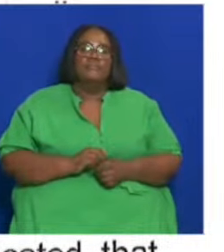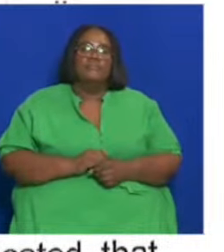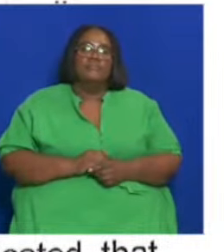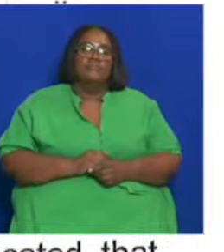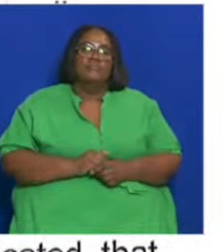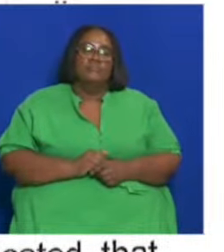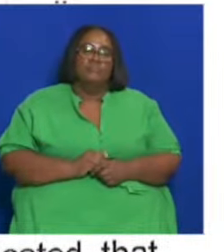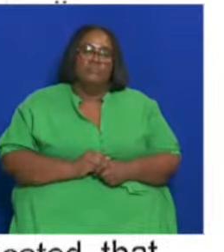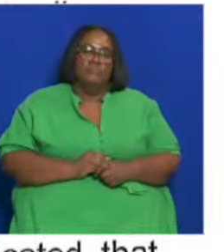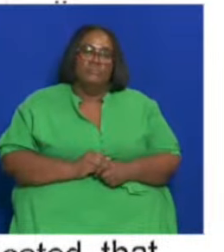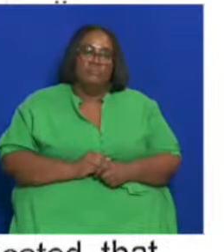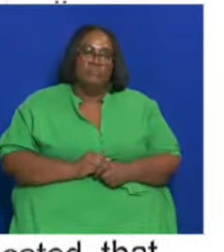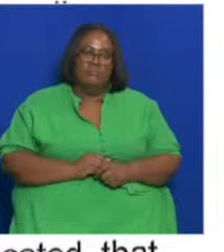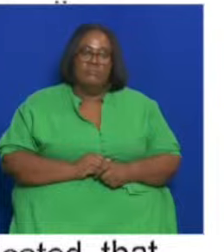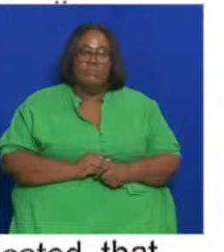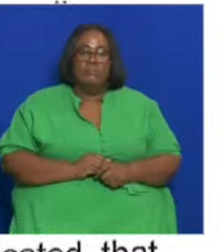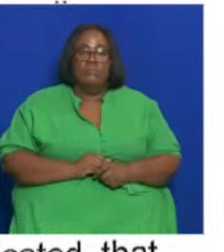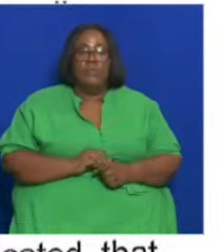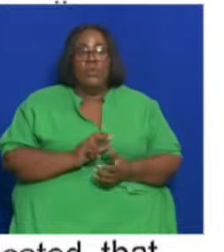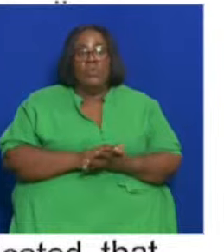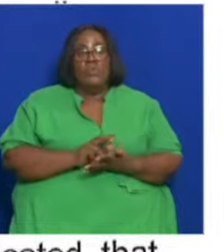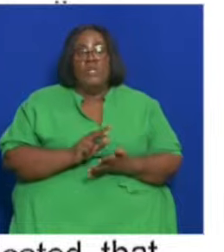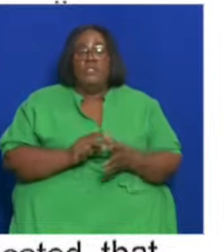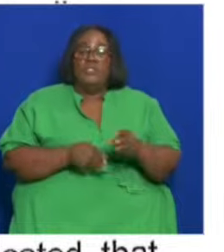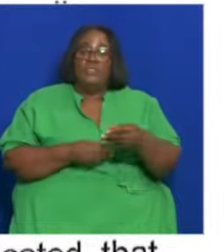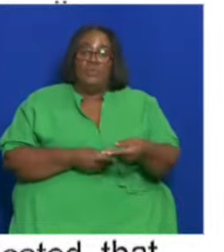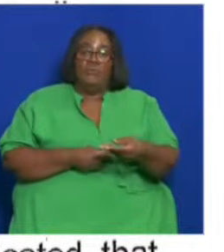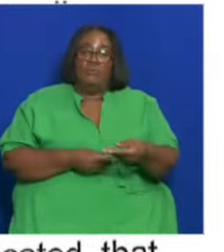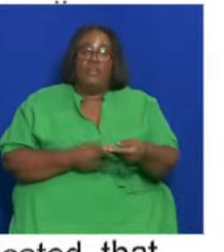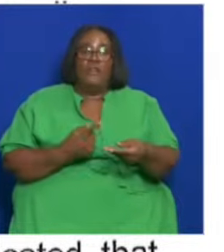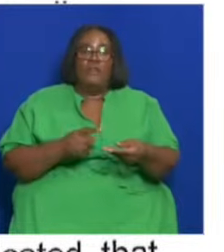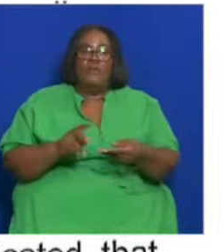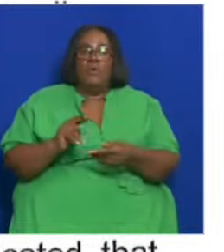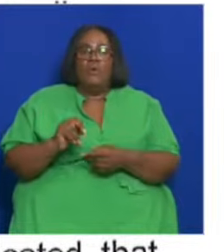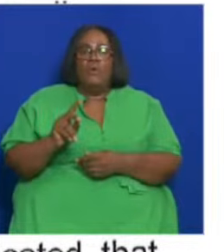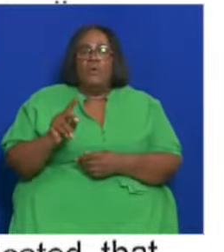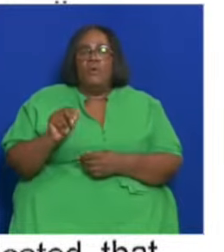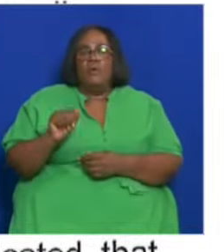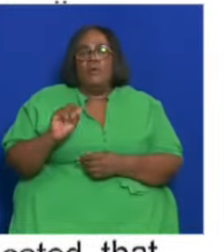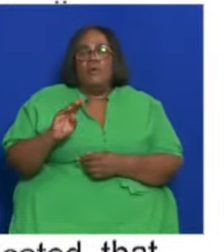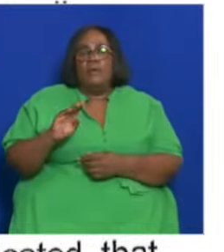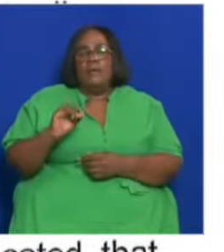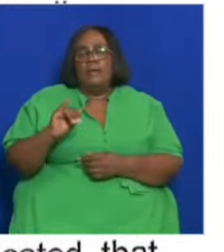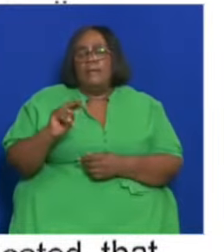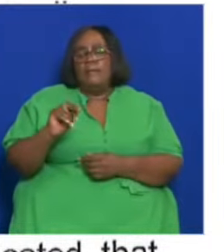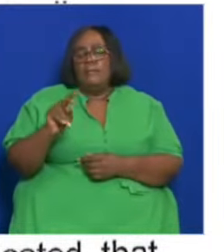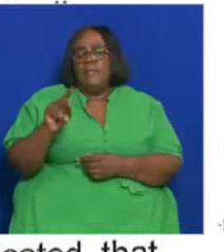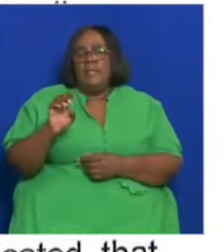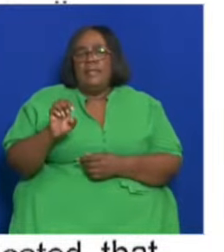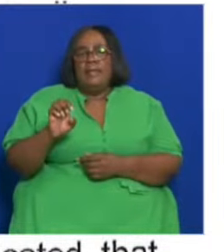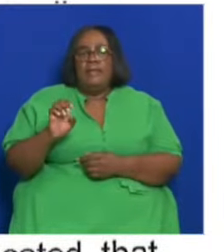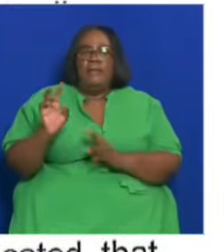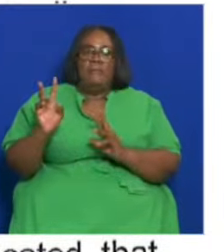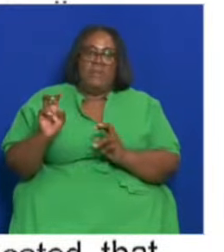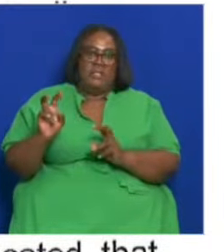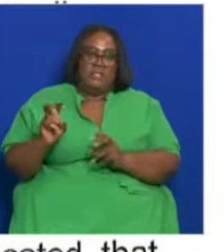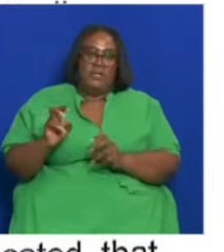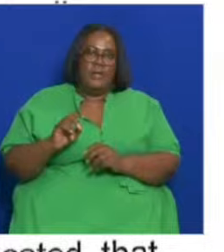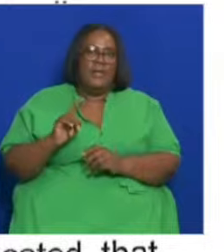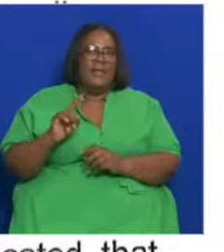document on the Nkabinde matter. So it couldn't have been an extension of those existing matters.